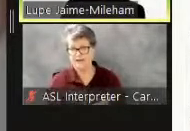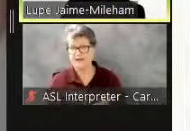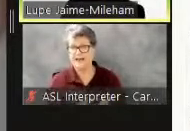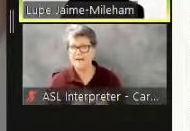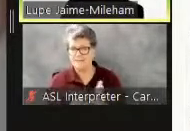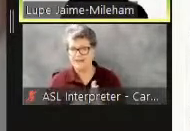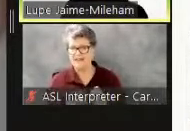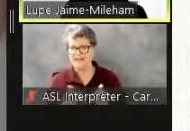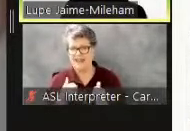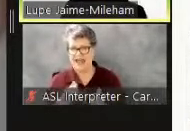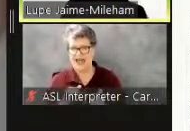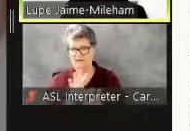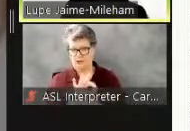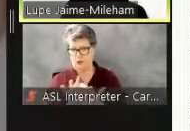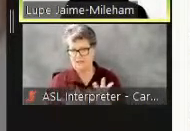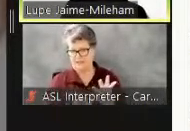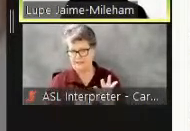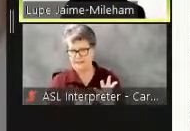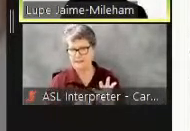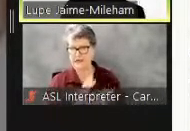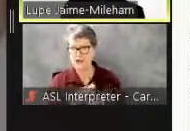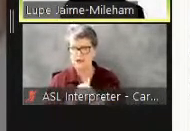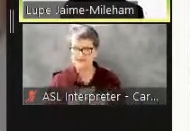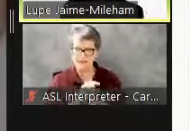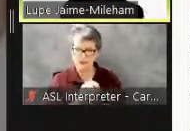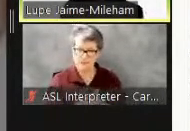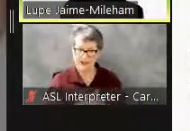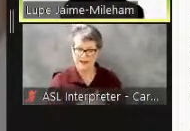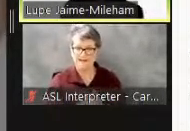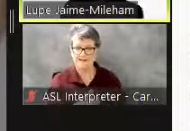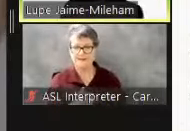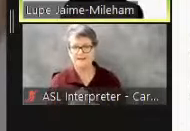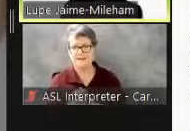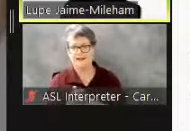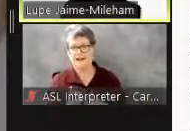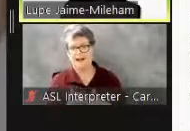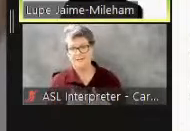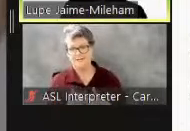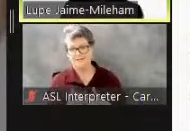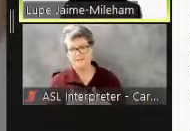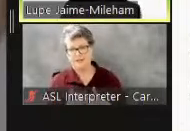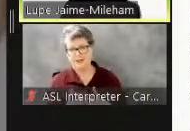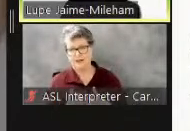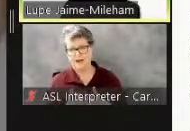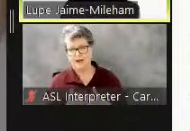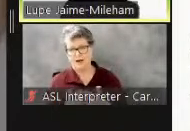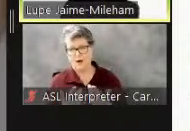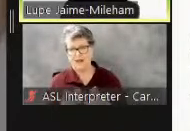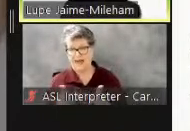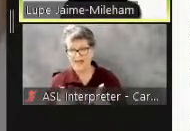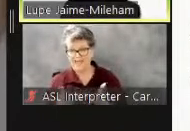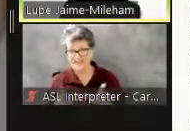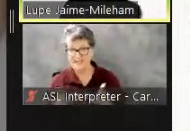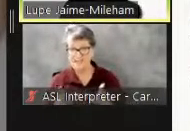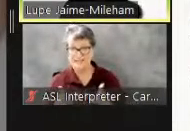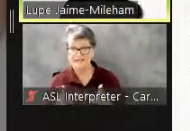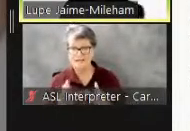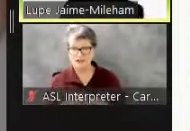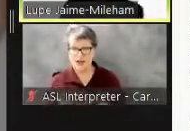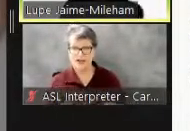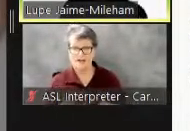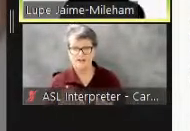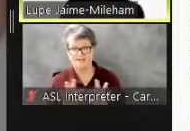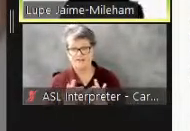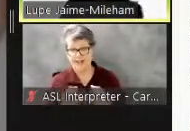array to choose from, whether it's center-based, license exempt, or licensed family childcare home provider.